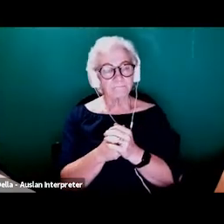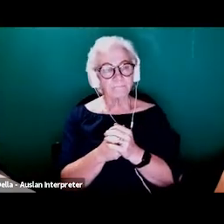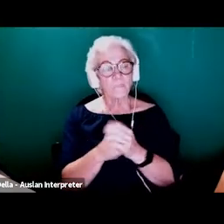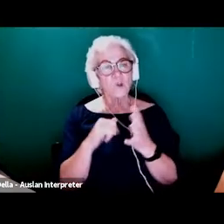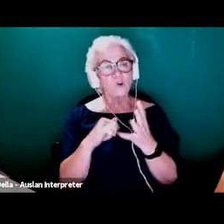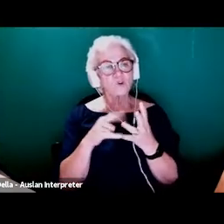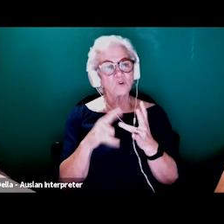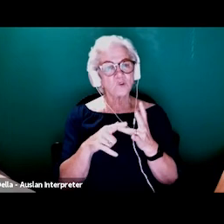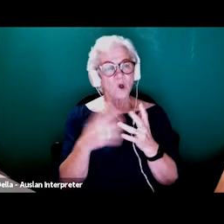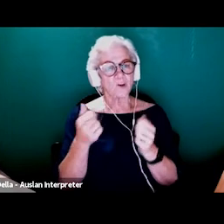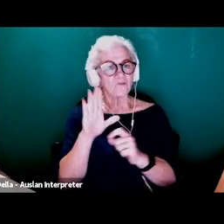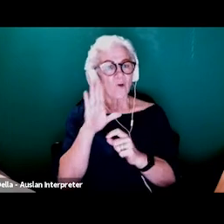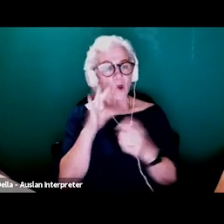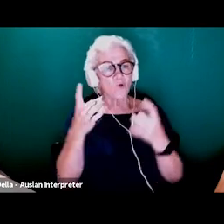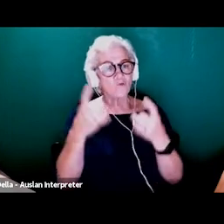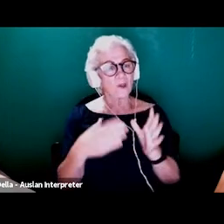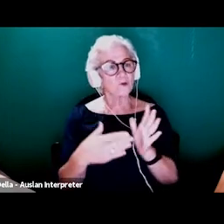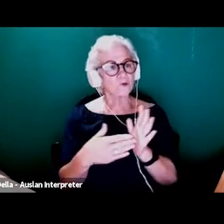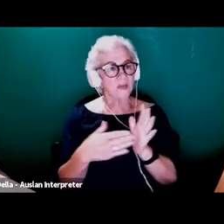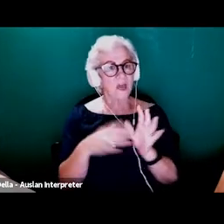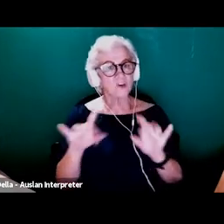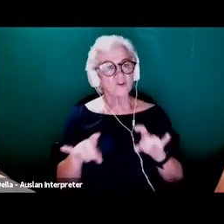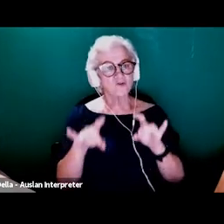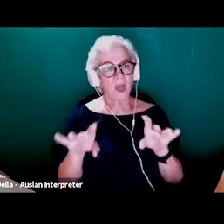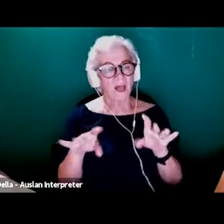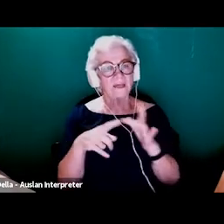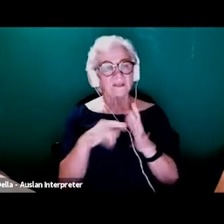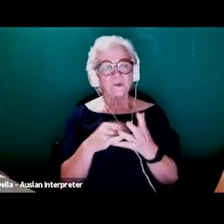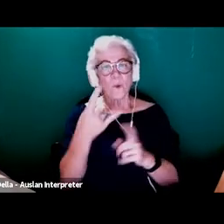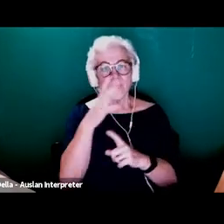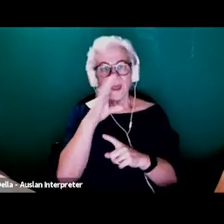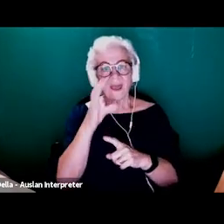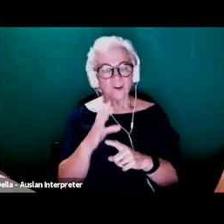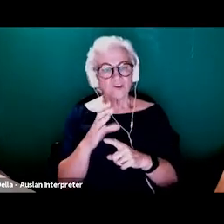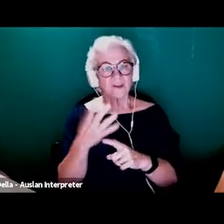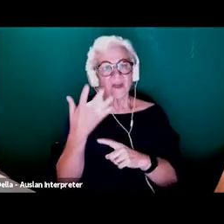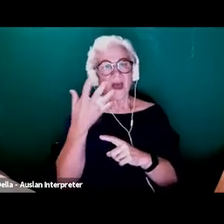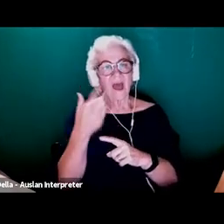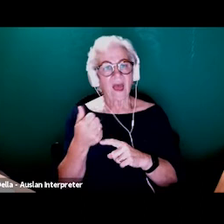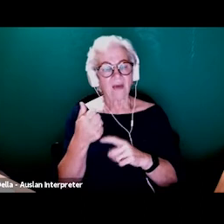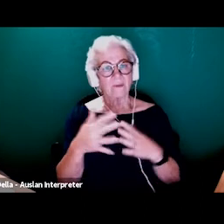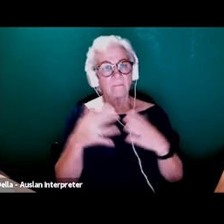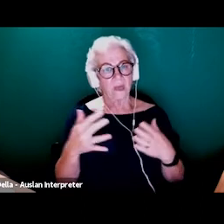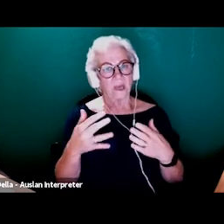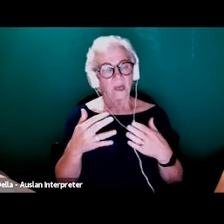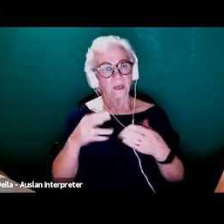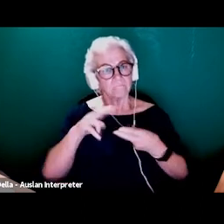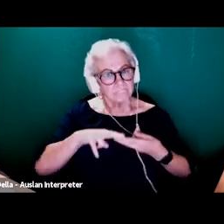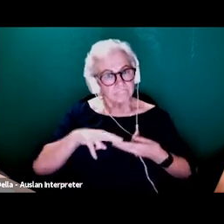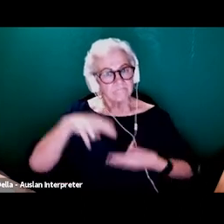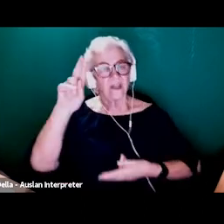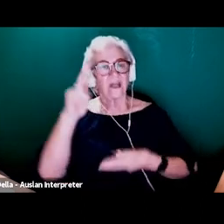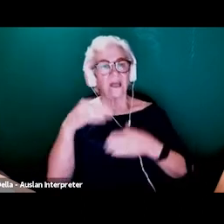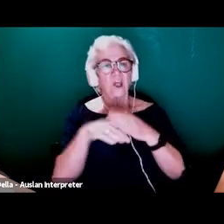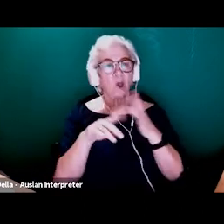So as we've heard earlier this morning, Australia is one of the countries that has observed significant growth in opioid prescribing over the